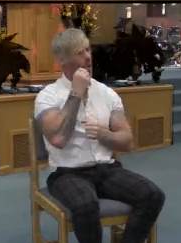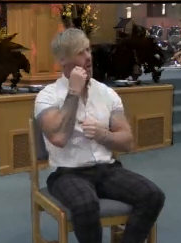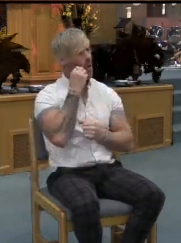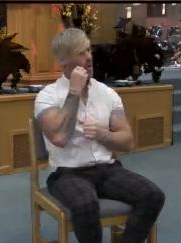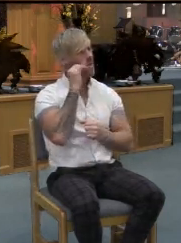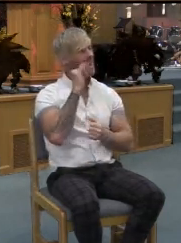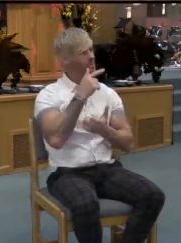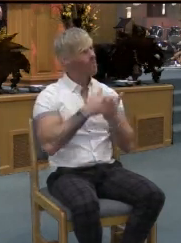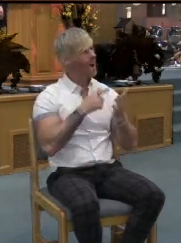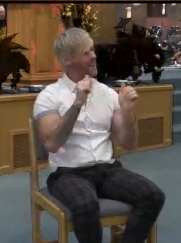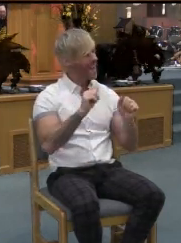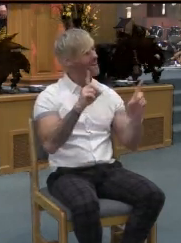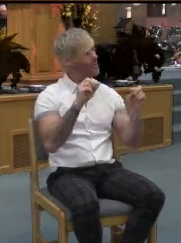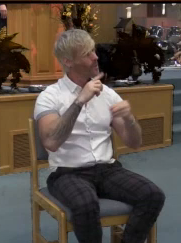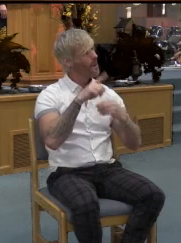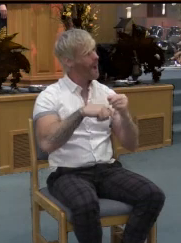it.